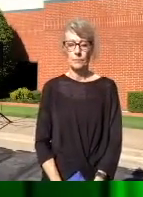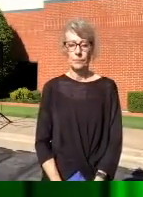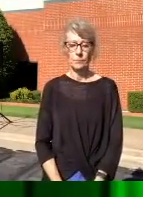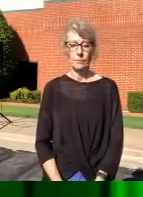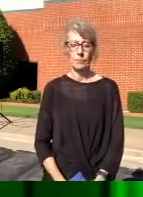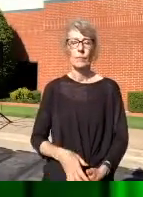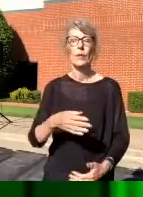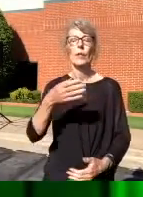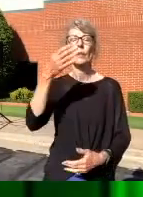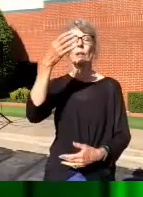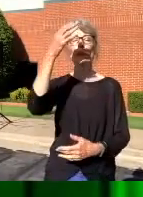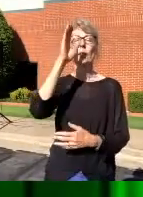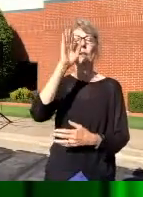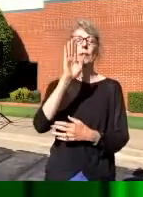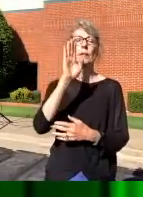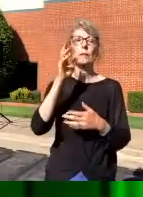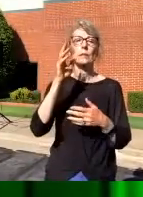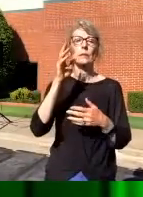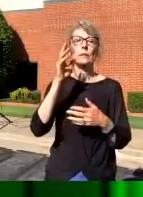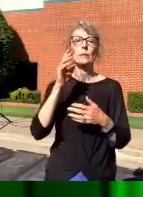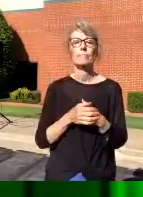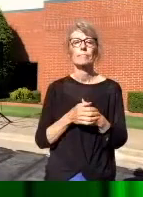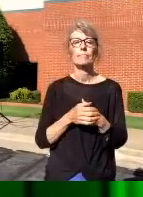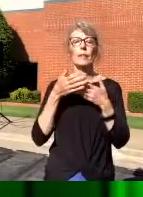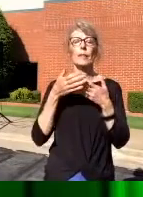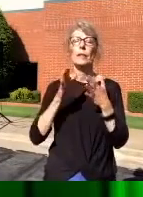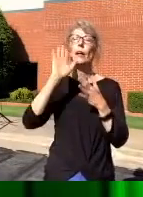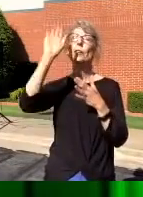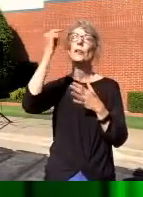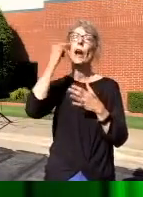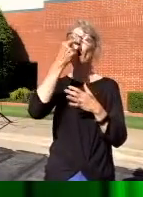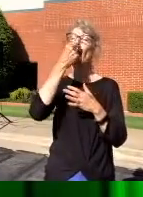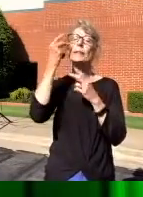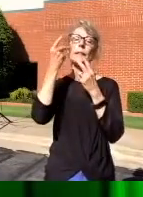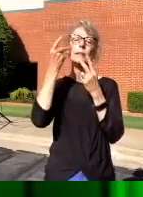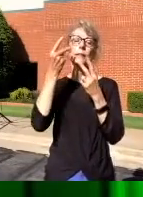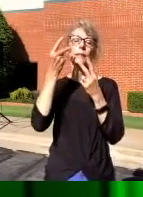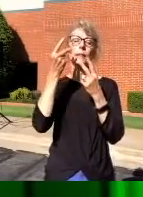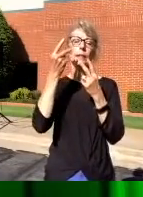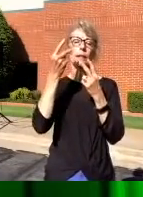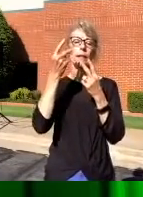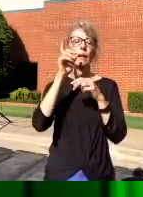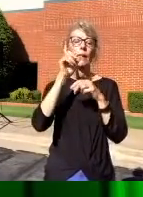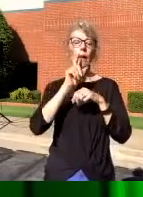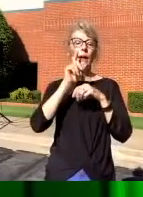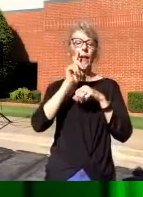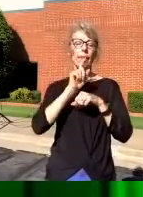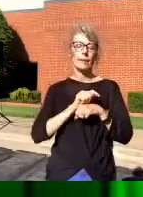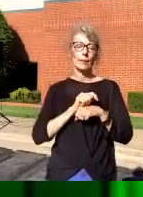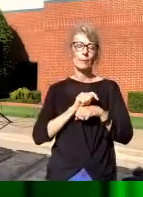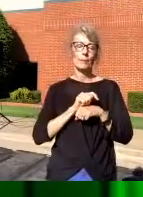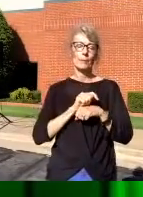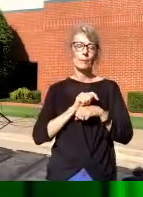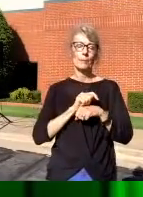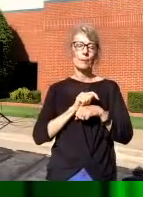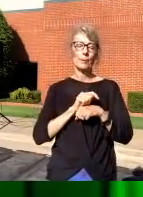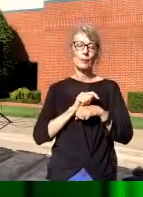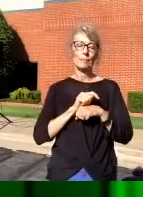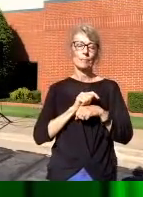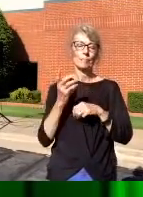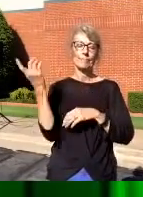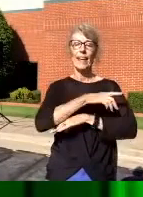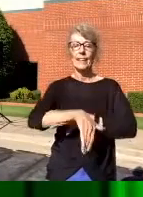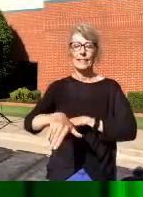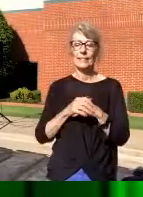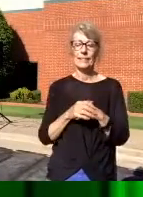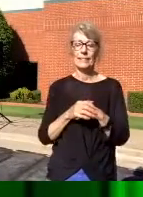God, may your eyes be open towards this temple, day and night, this place of which you say, my name